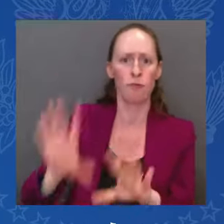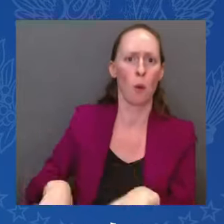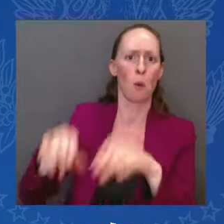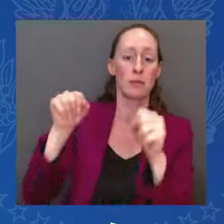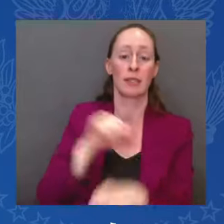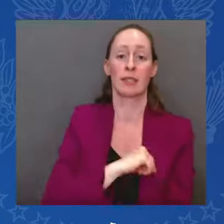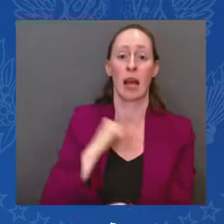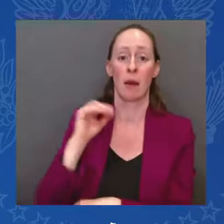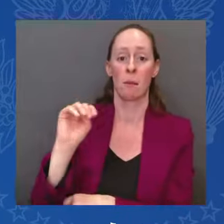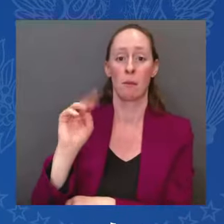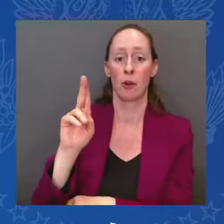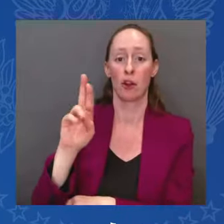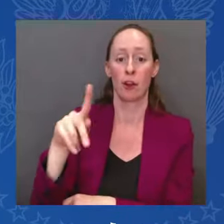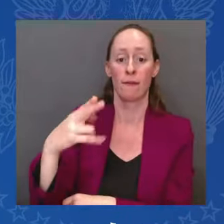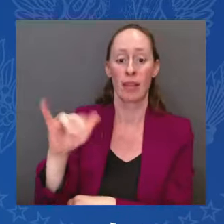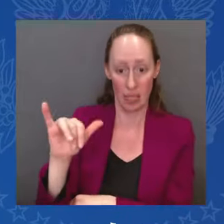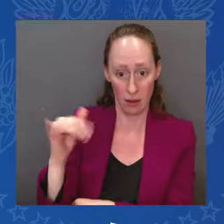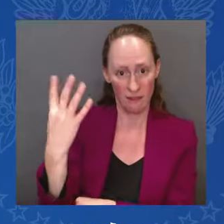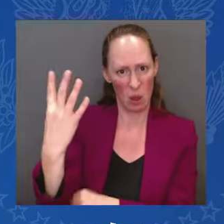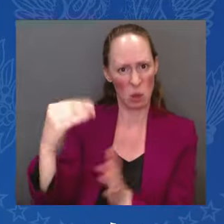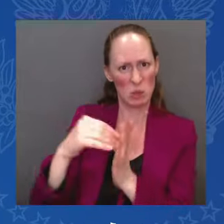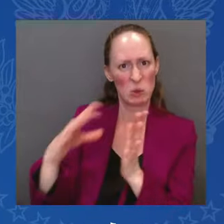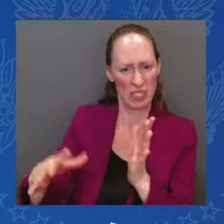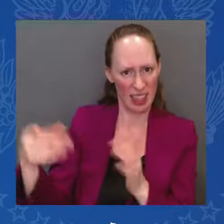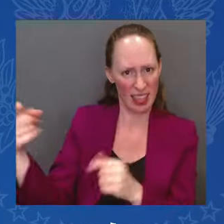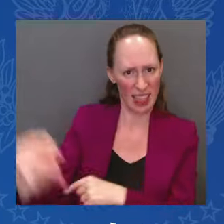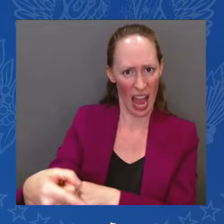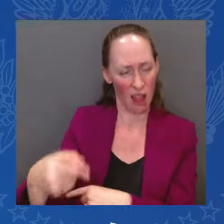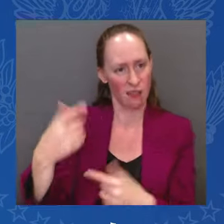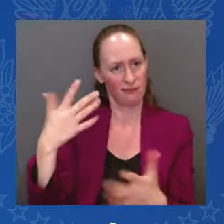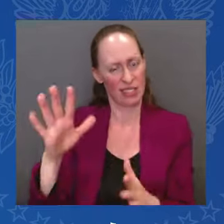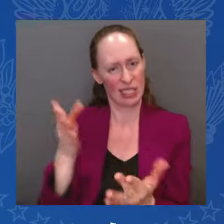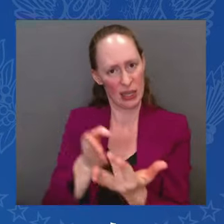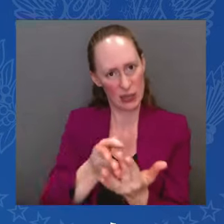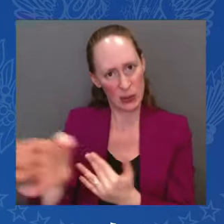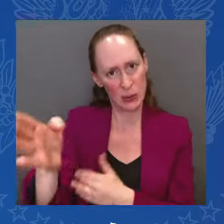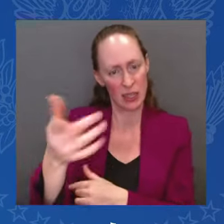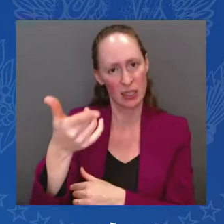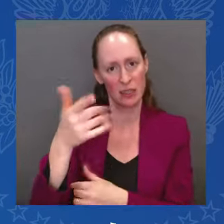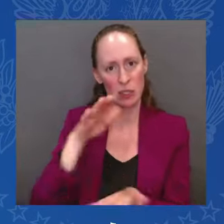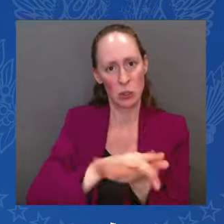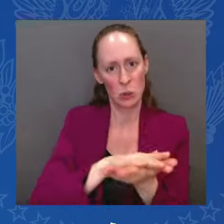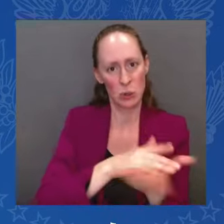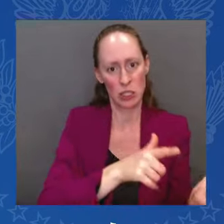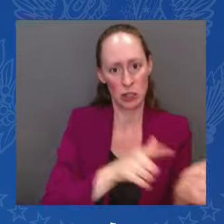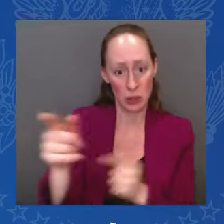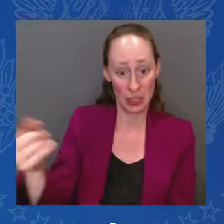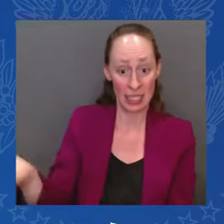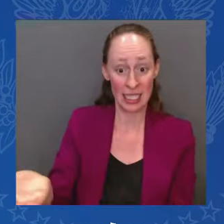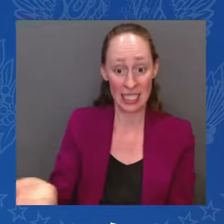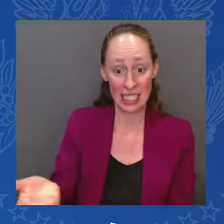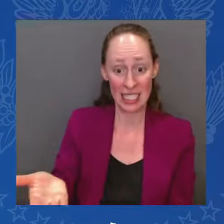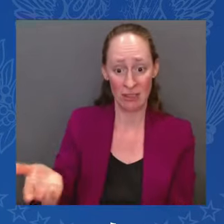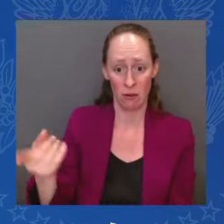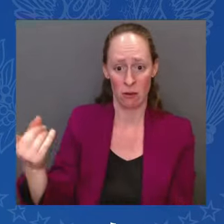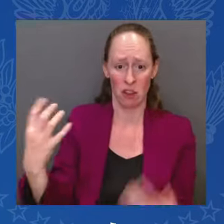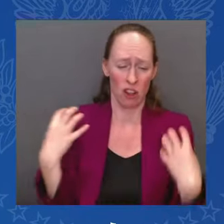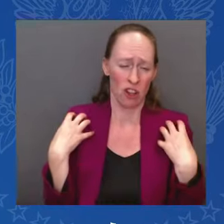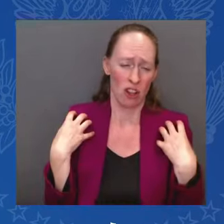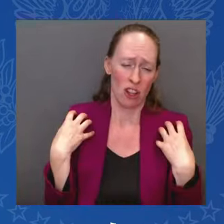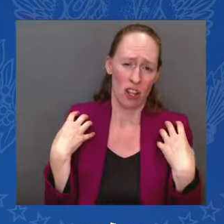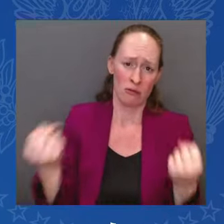are here with us today summoned extraordinary courage and stood and shared their stories on